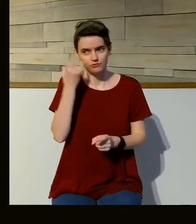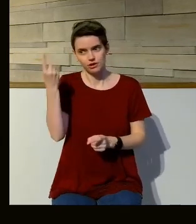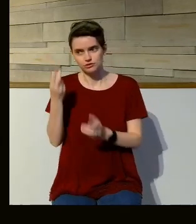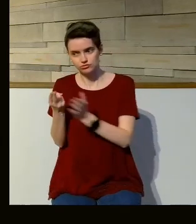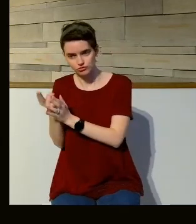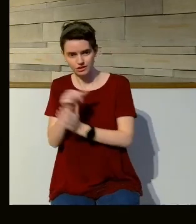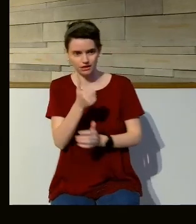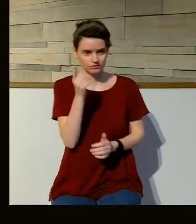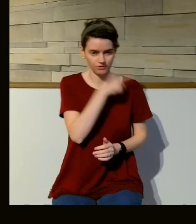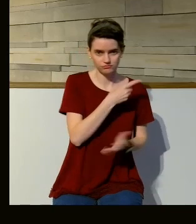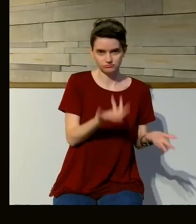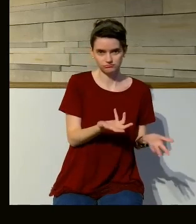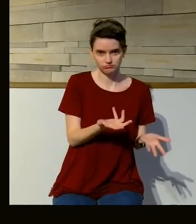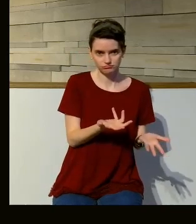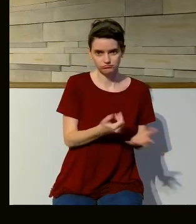false.